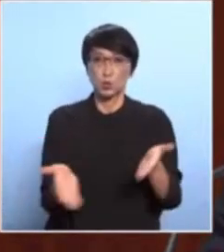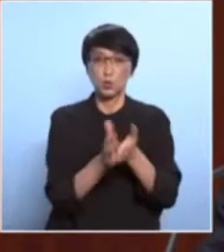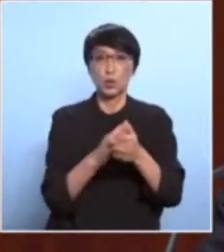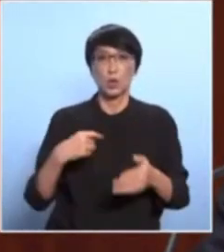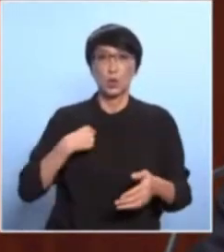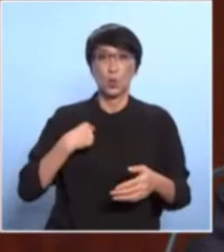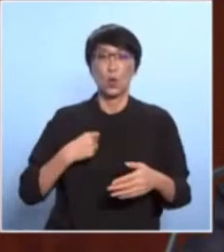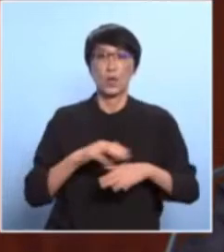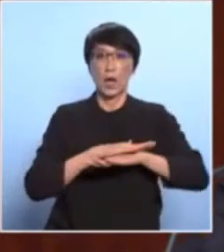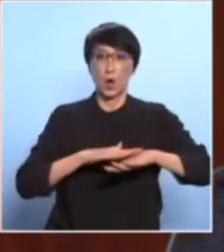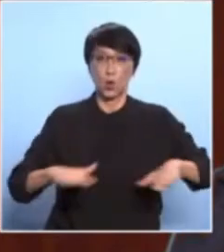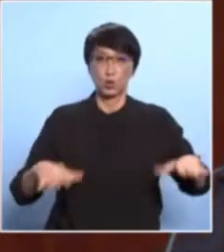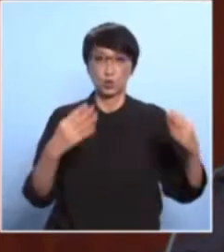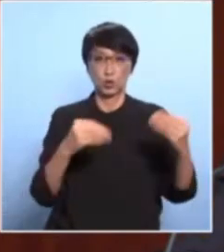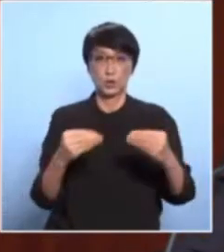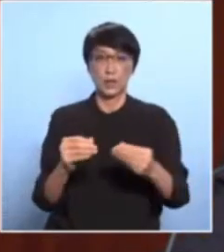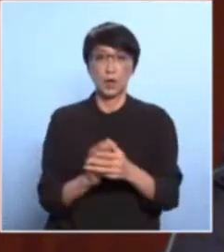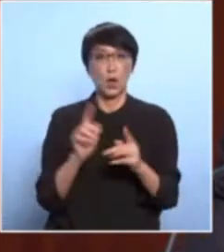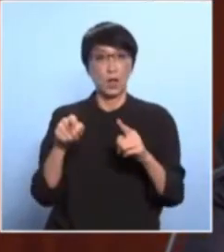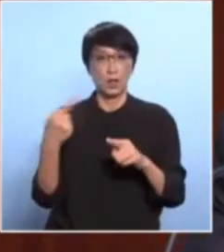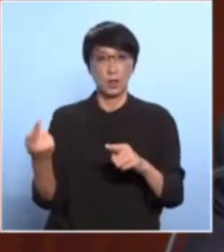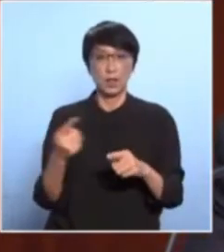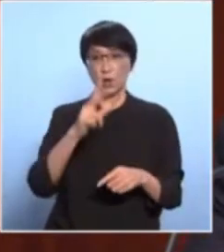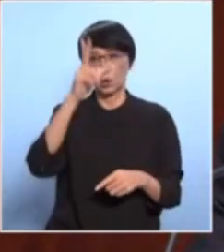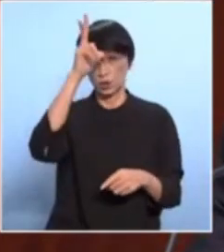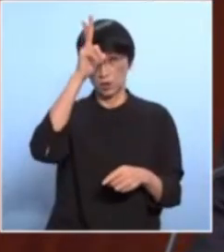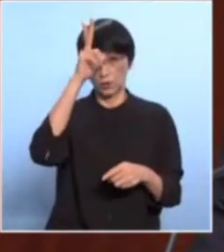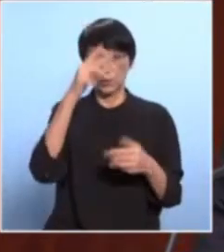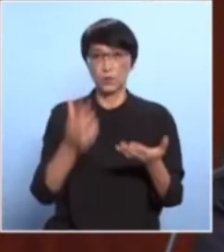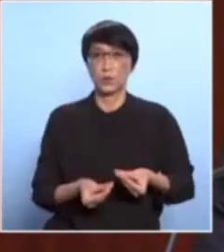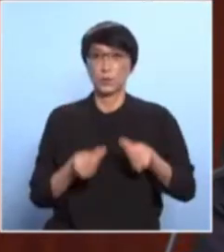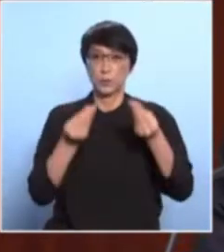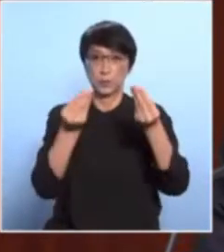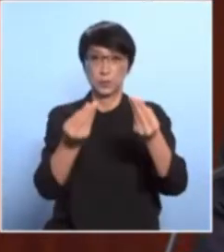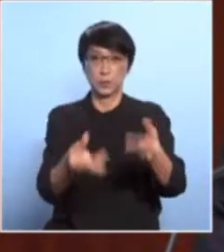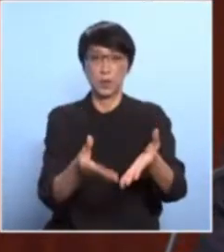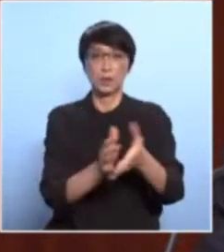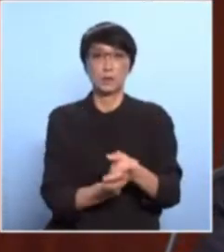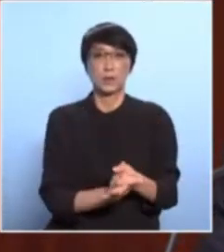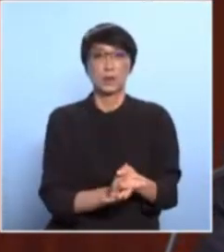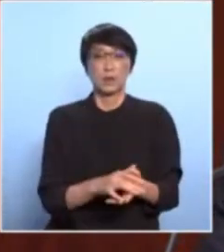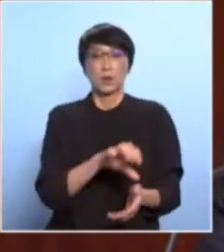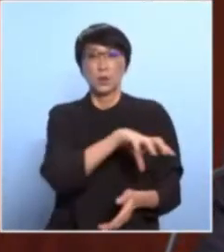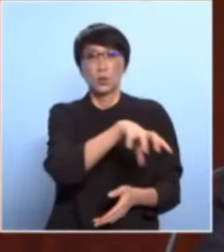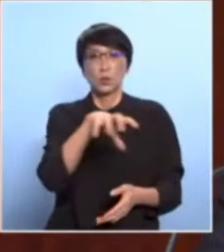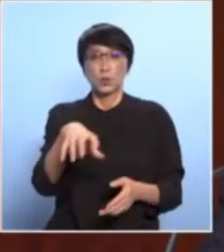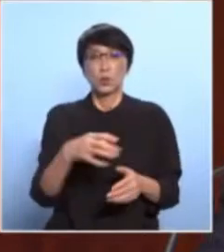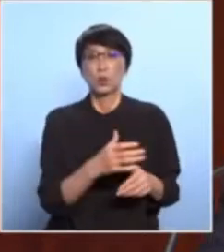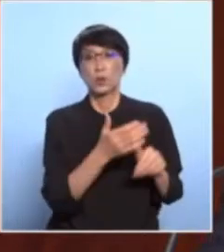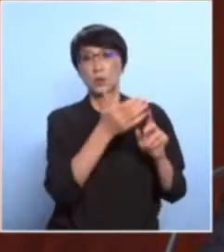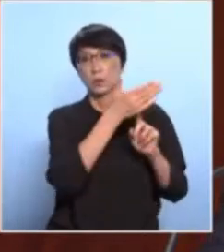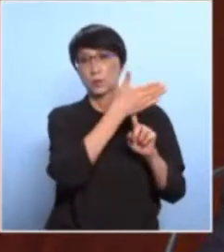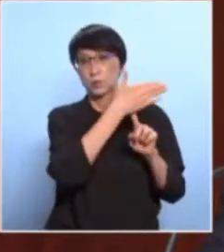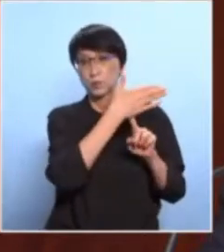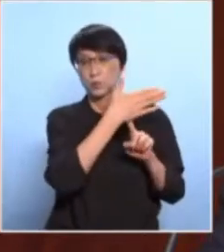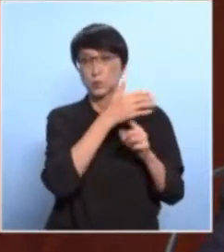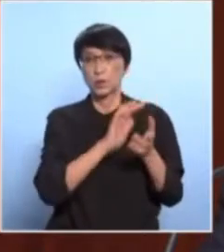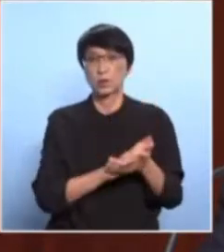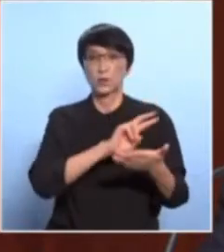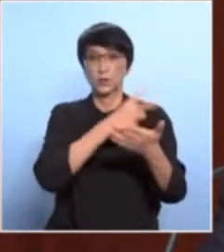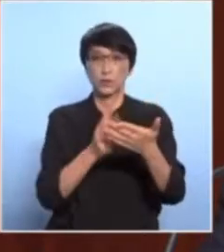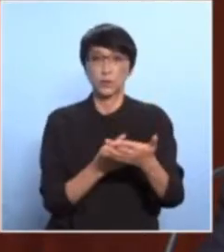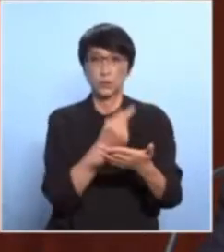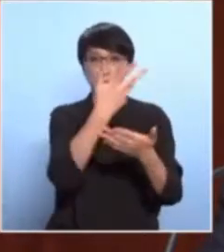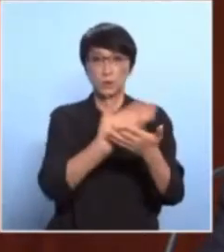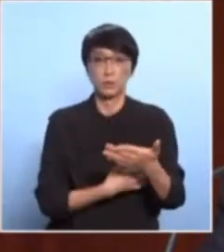security education in the community. The government has introduced a bill amending the Regional Flag and Regional